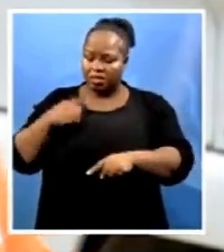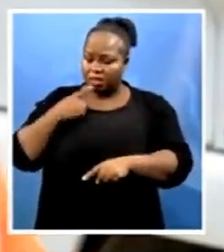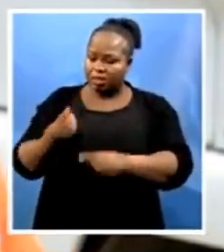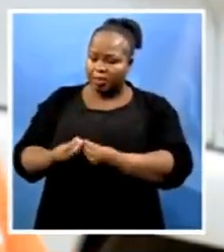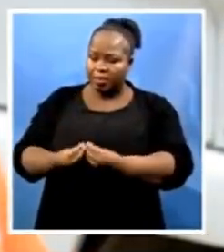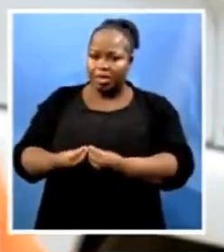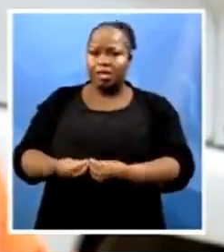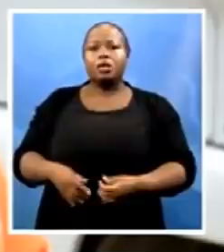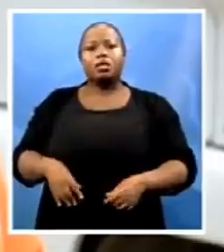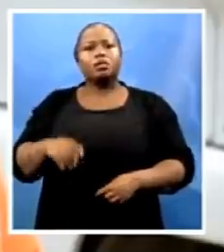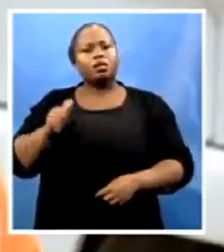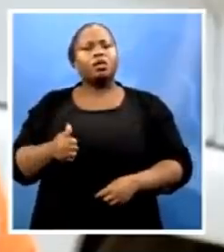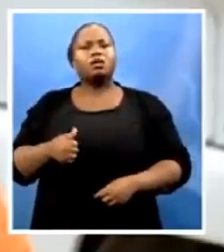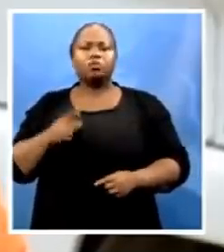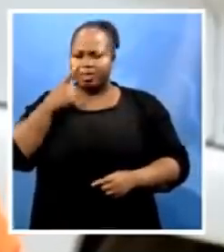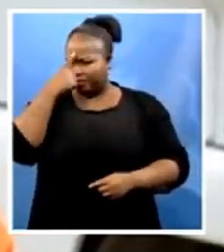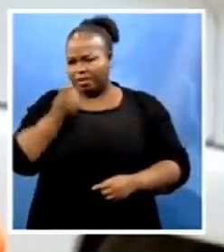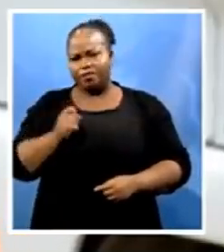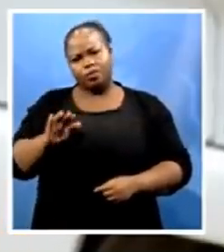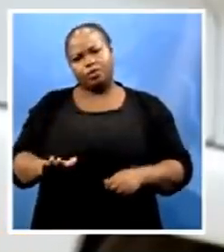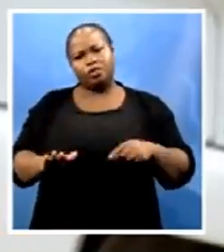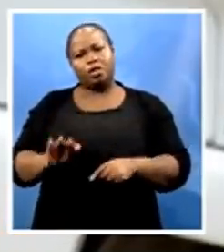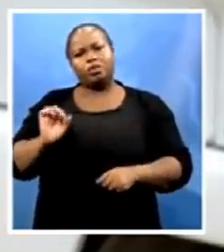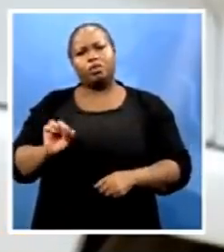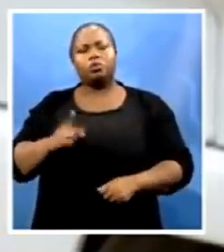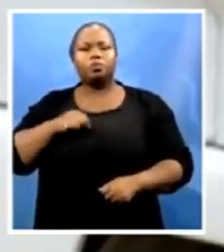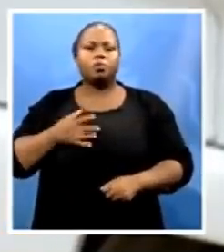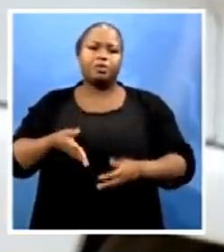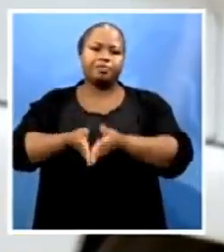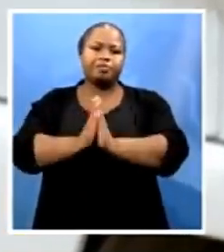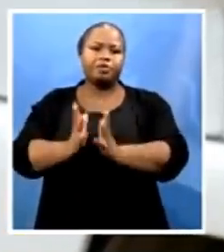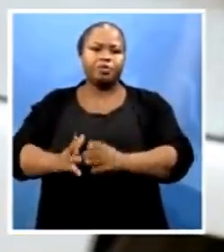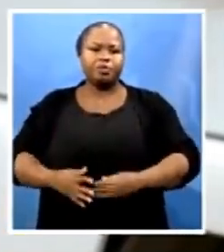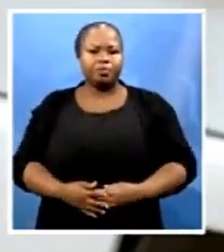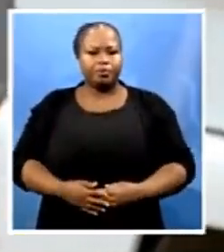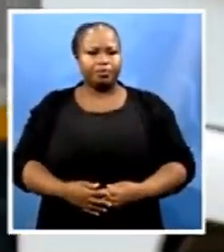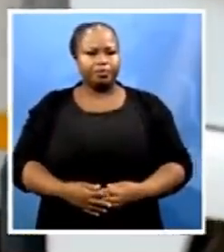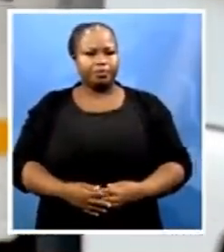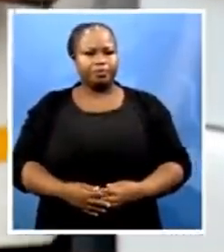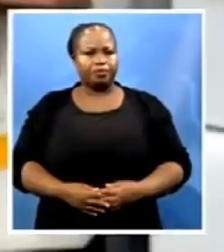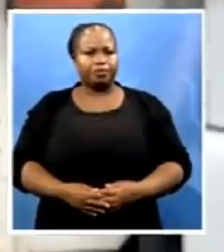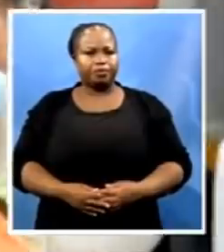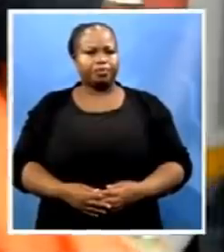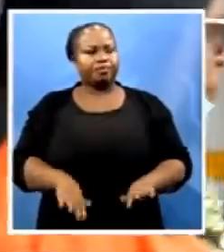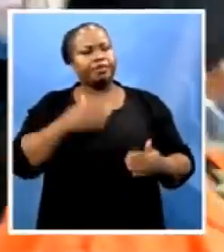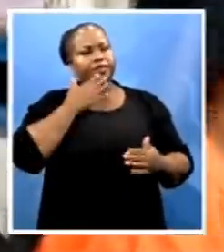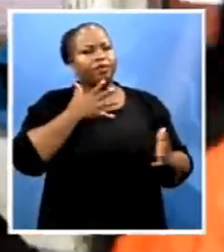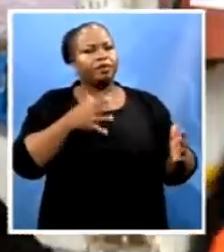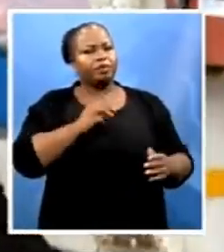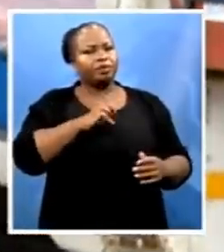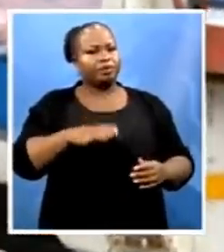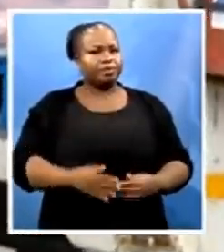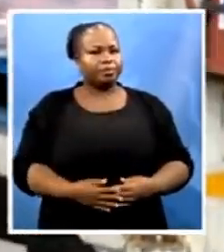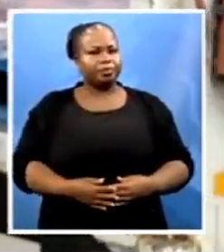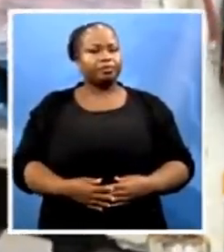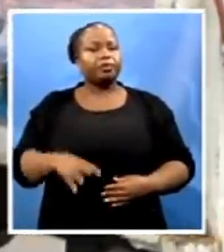believe in your kid. That's what we urge our communities to do. Thank you very much, MEC. There was the MEC for Social Development